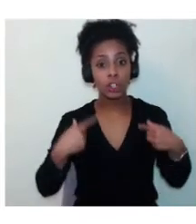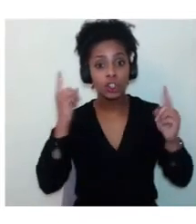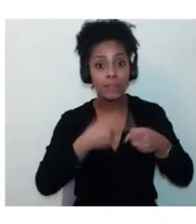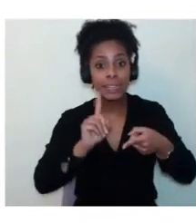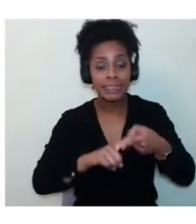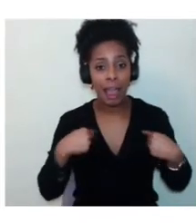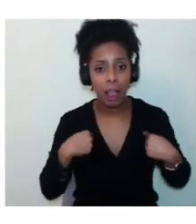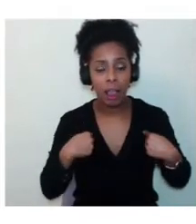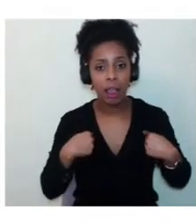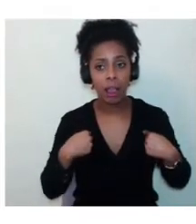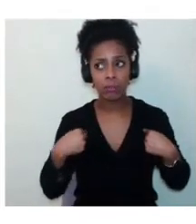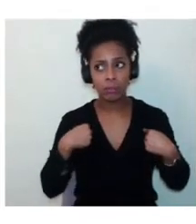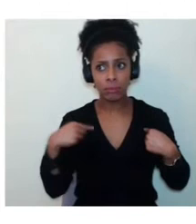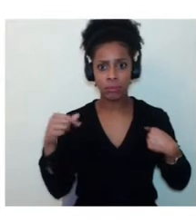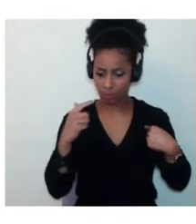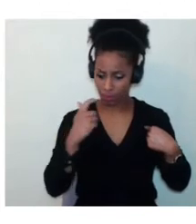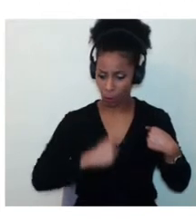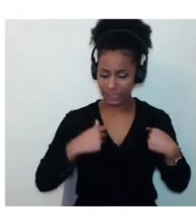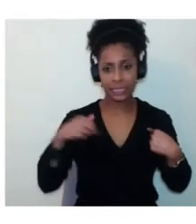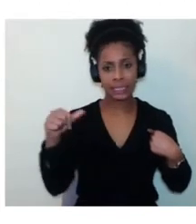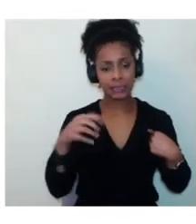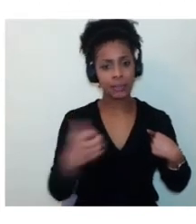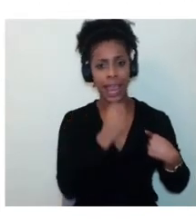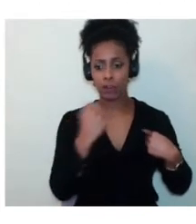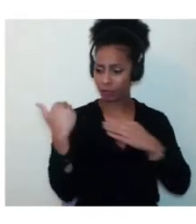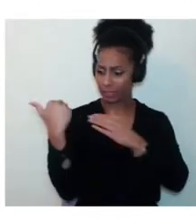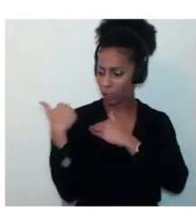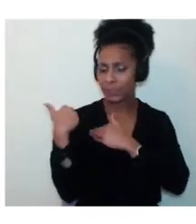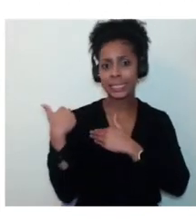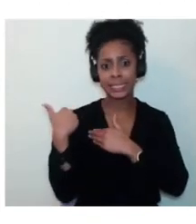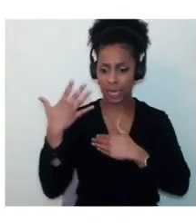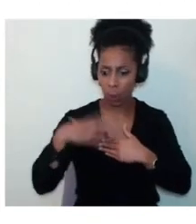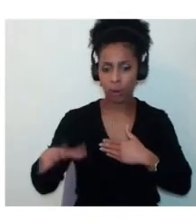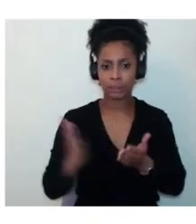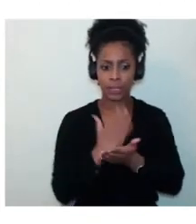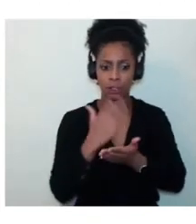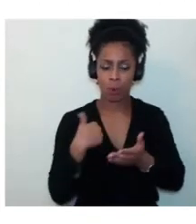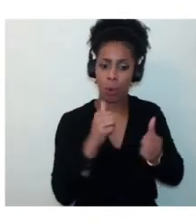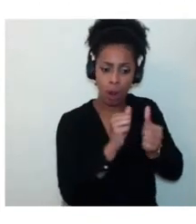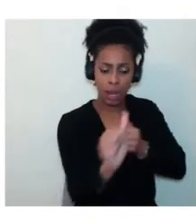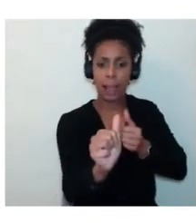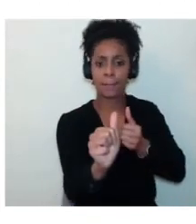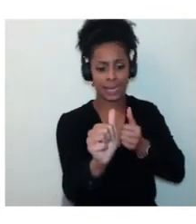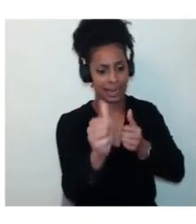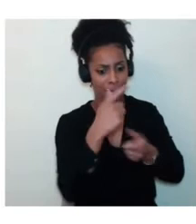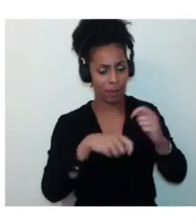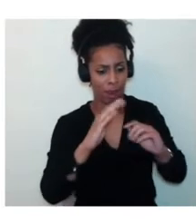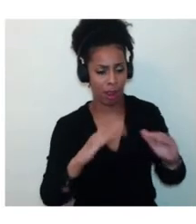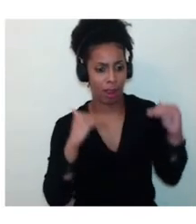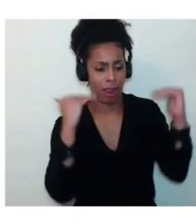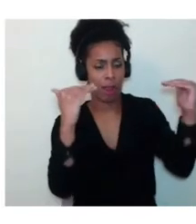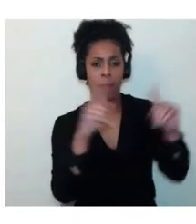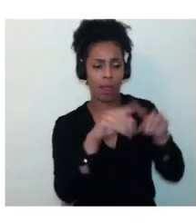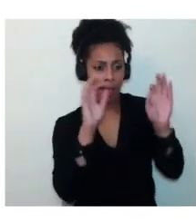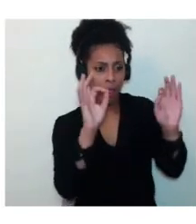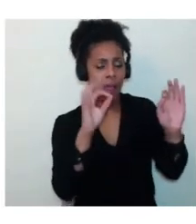take responsibility for making this type of company, quite frankly, the type of company that I would want to work in, as well as the type of company that I'd